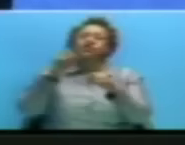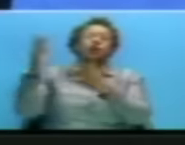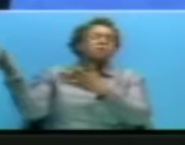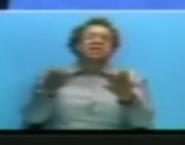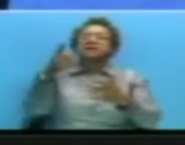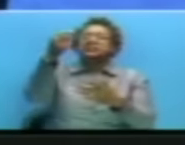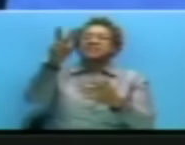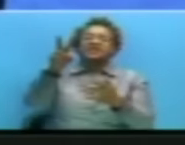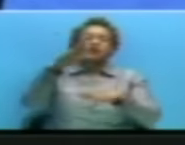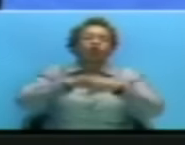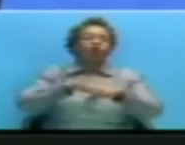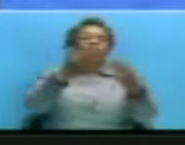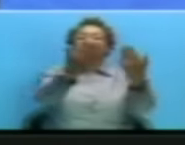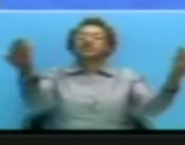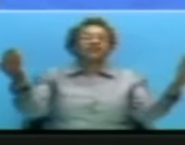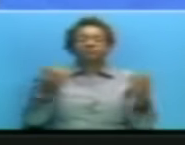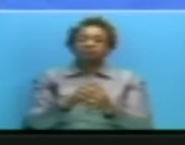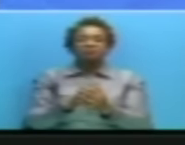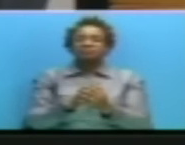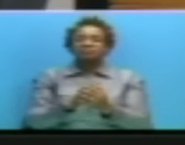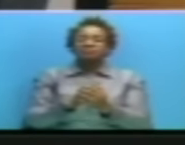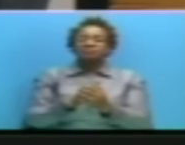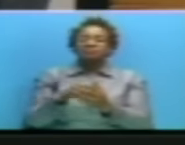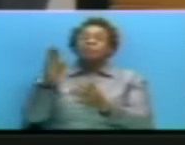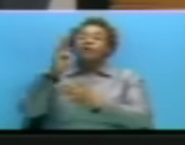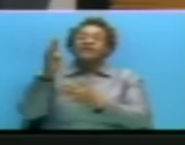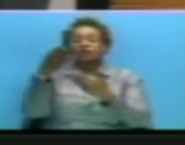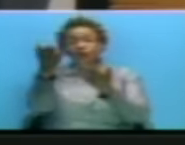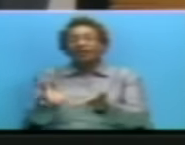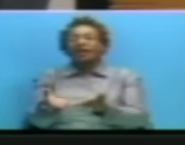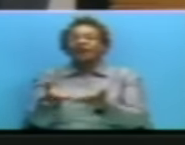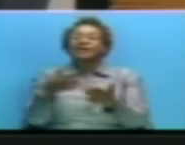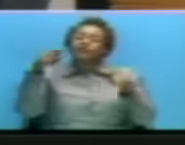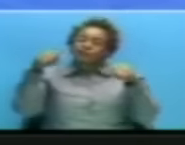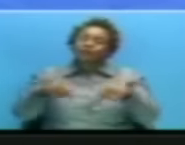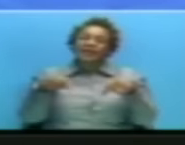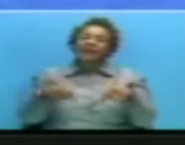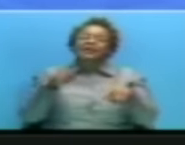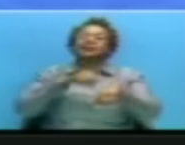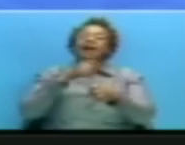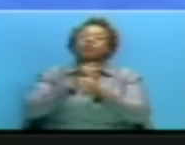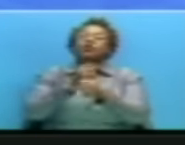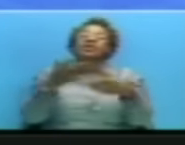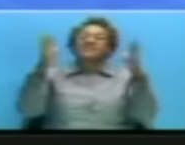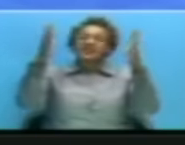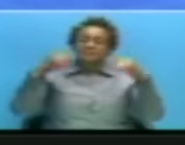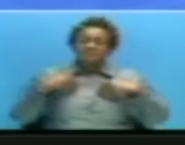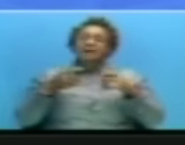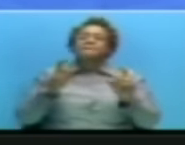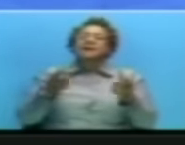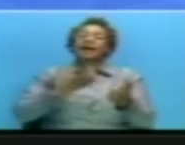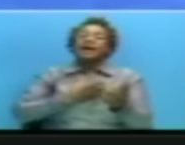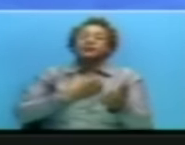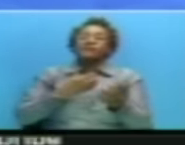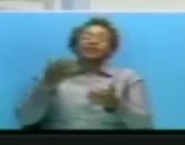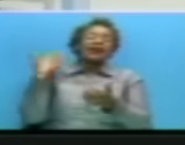sets on the stage. Bonface, you were there. I was there that and night. Even to date, when we do events, because I've been in the media council for the last 7 years